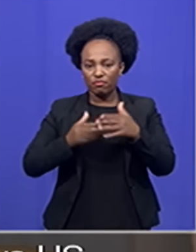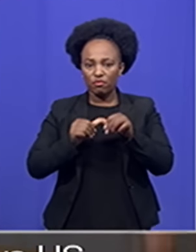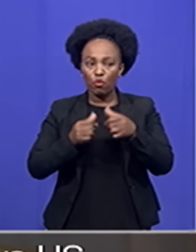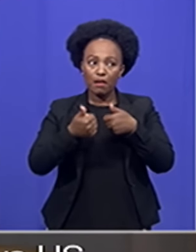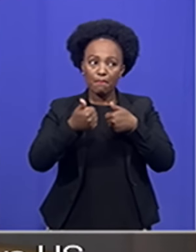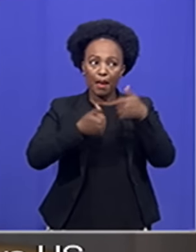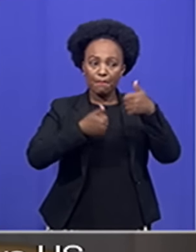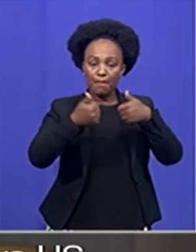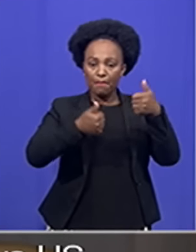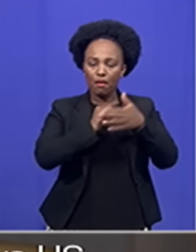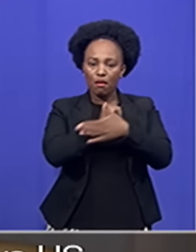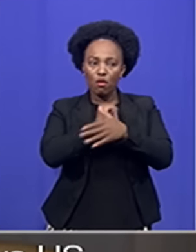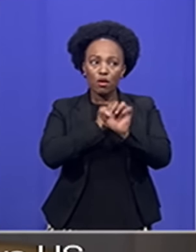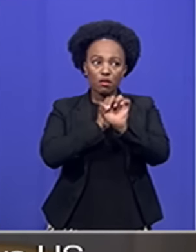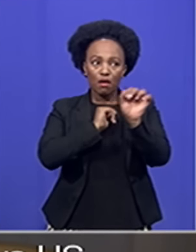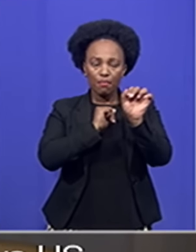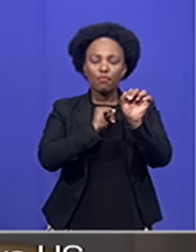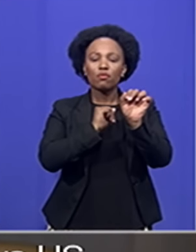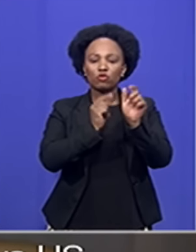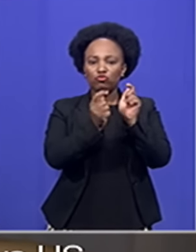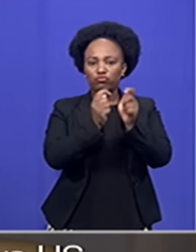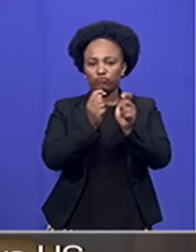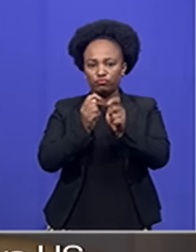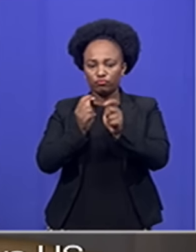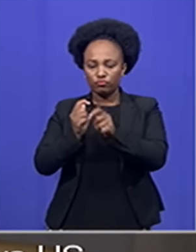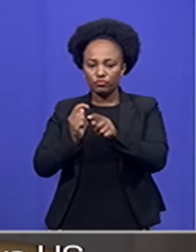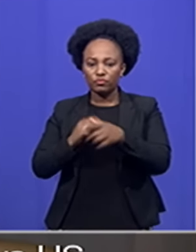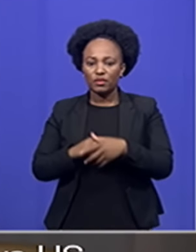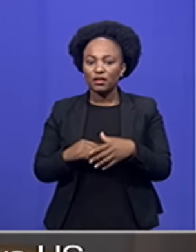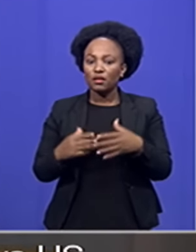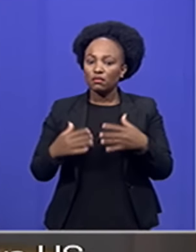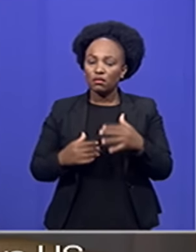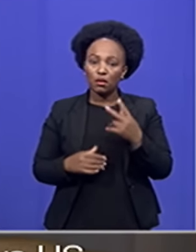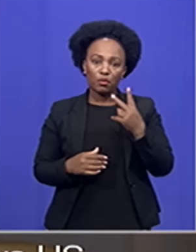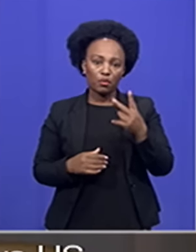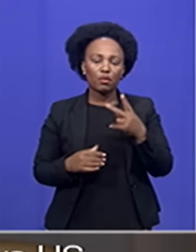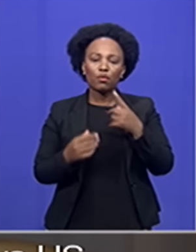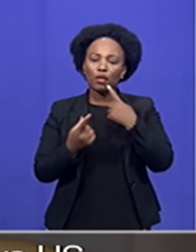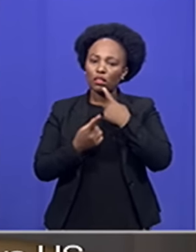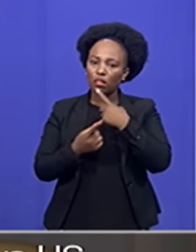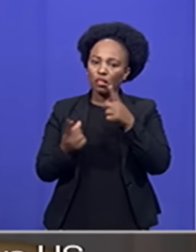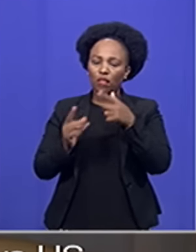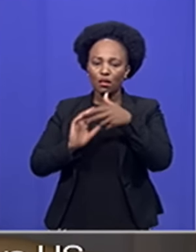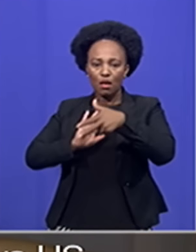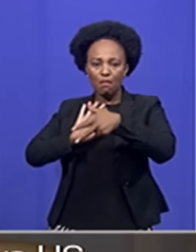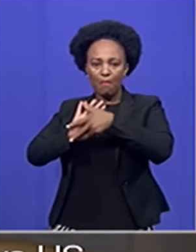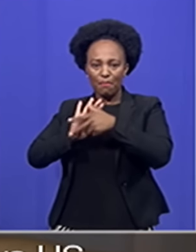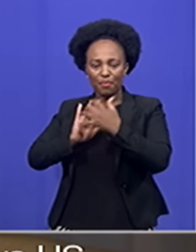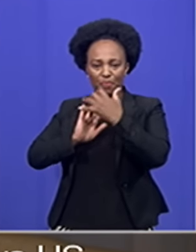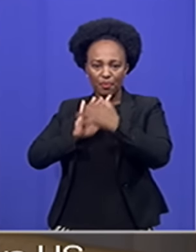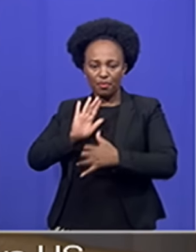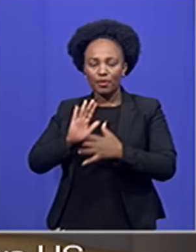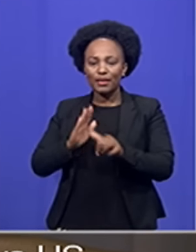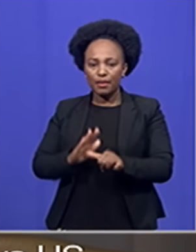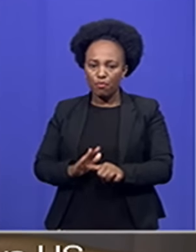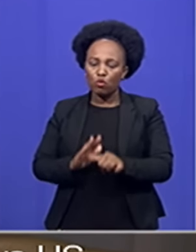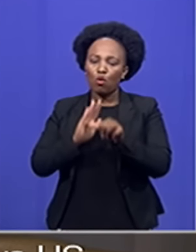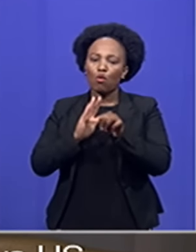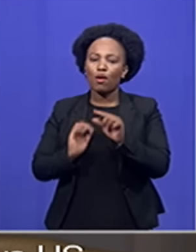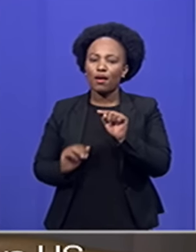le gore ba fetole seemo ko malapeng ka tsela tse dintseng jang. So re bone go feta that declaration e ne le gore e botlhokwa thata